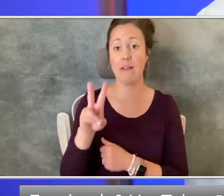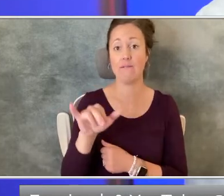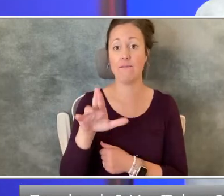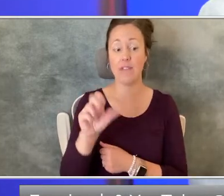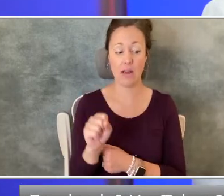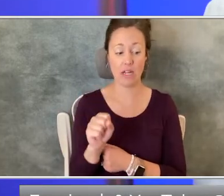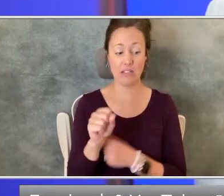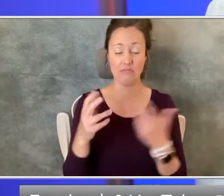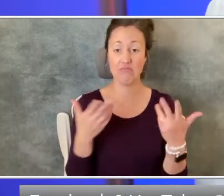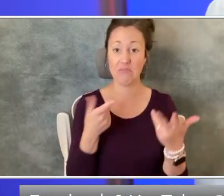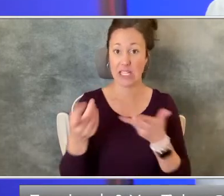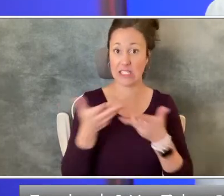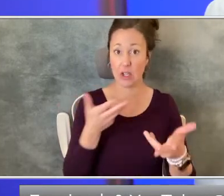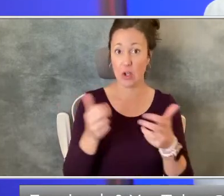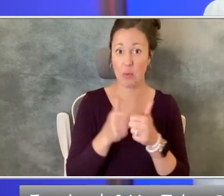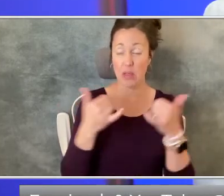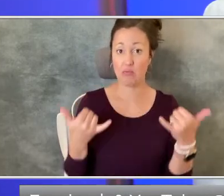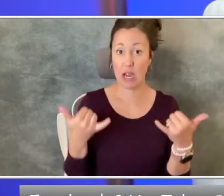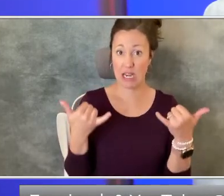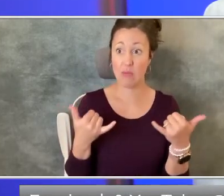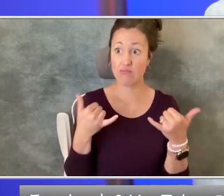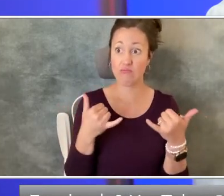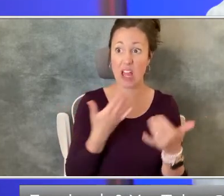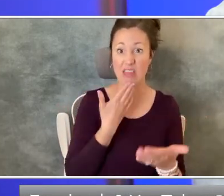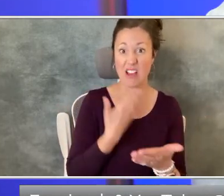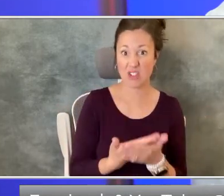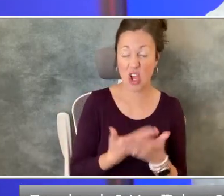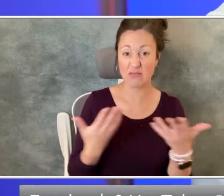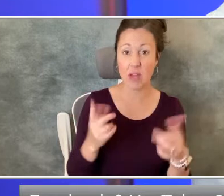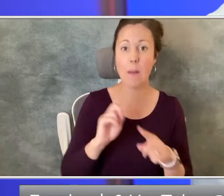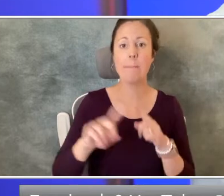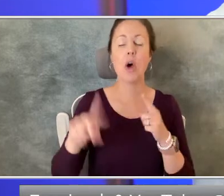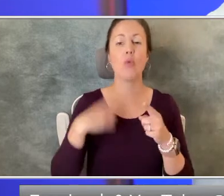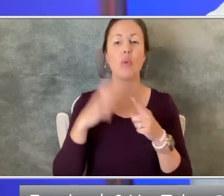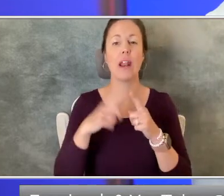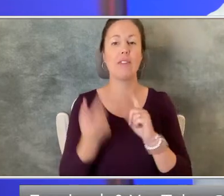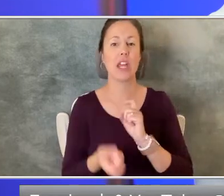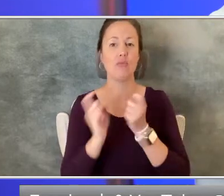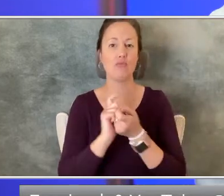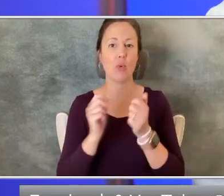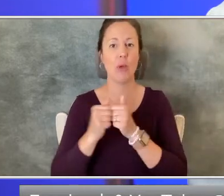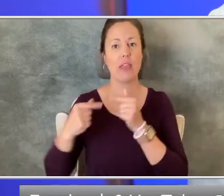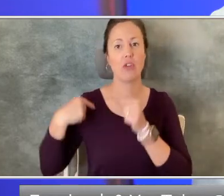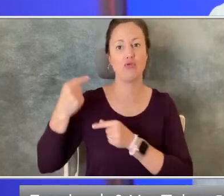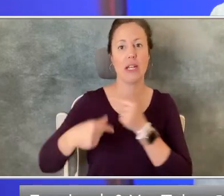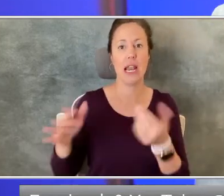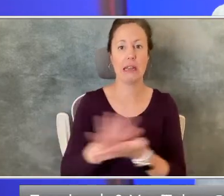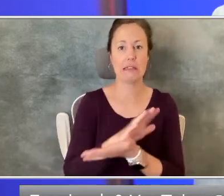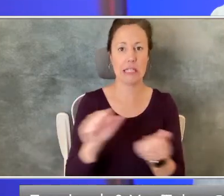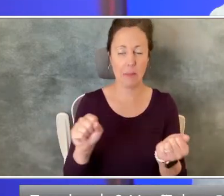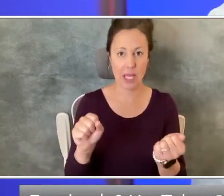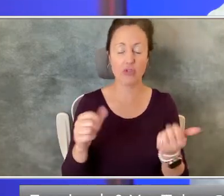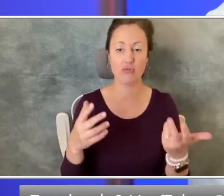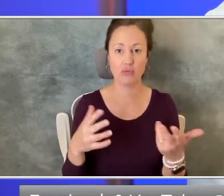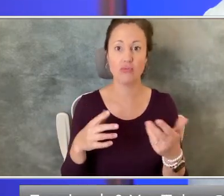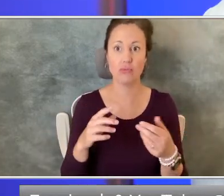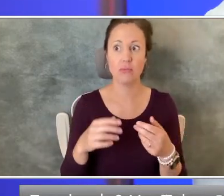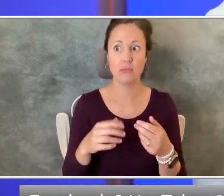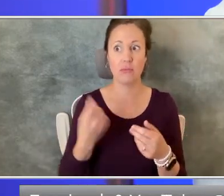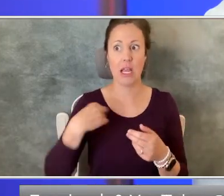to do that. But once these plasma cells transform because of genetic damage, mostly acquired as we live in this